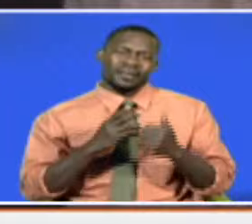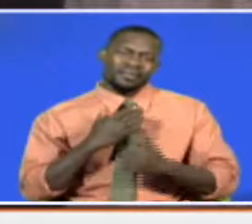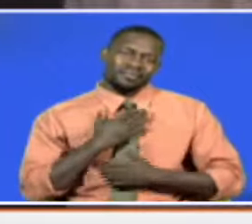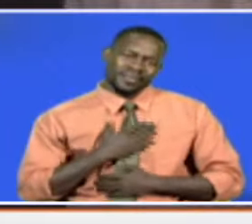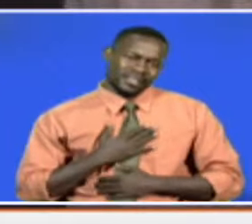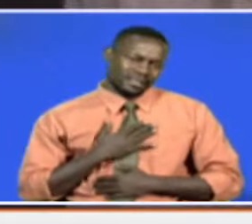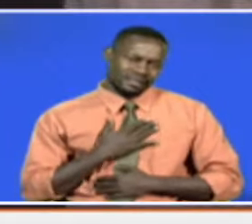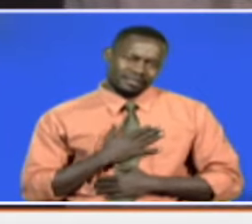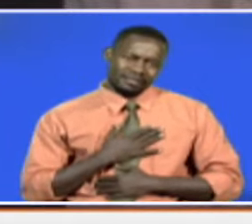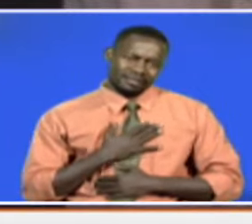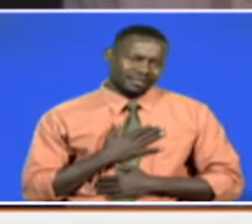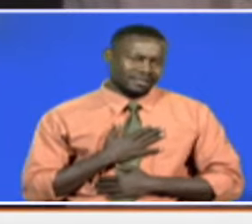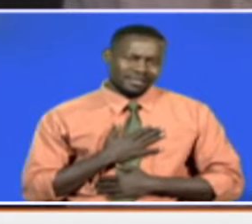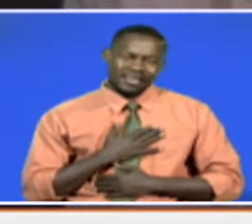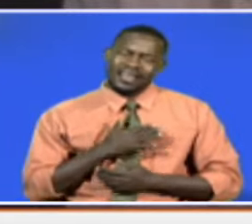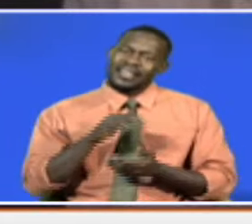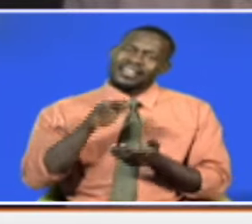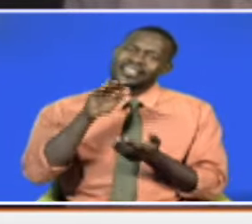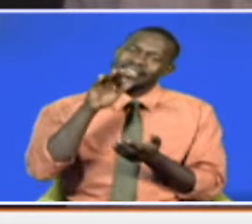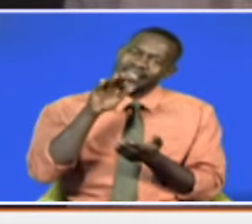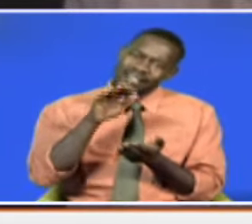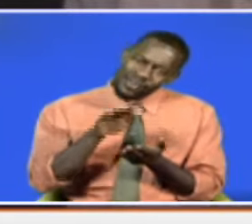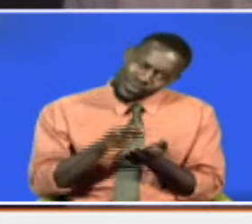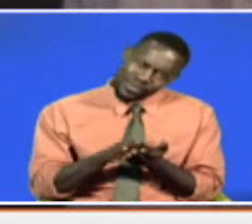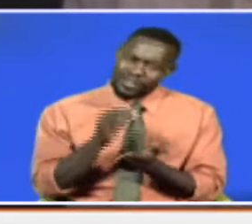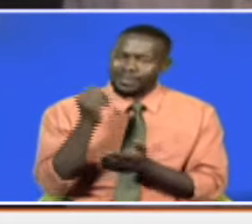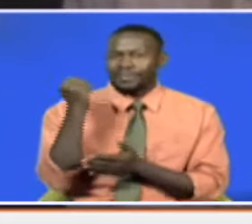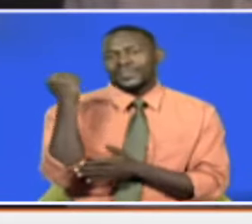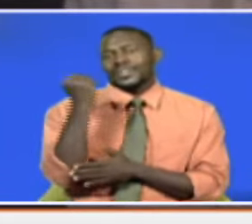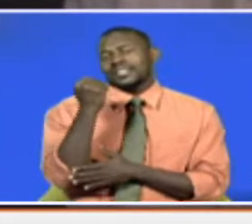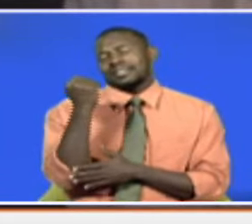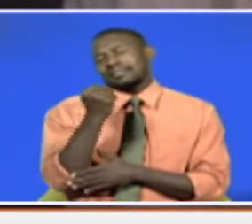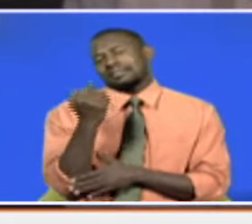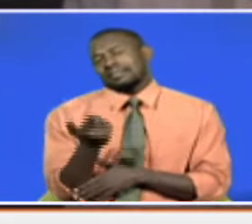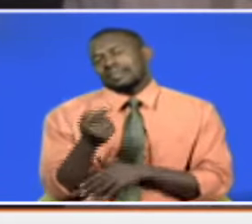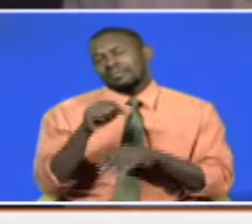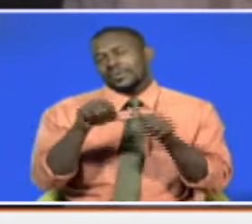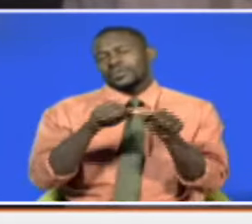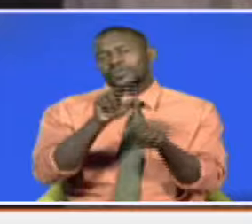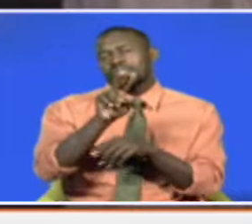Tafadhali, tupunguze mambo ya 2027.